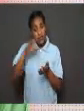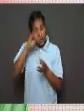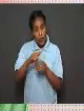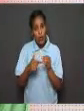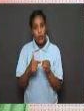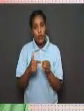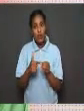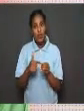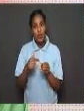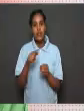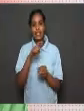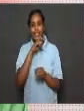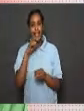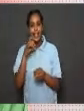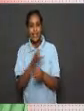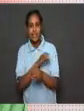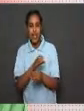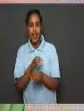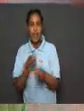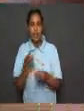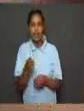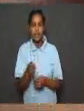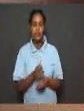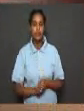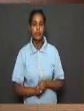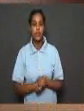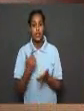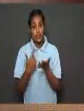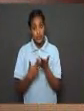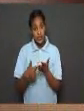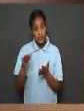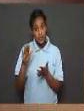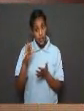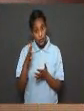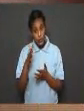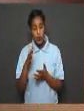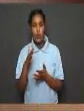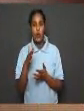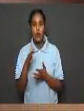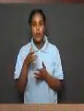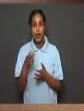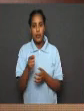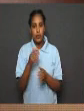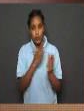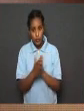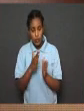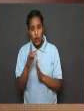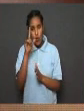about dry cell batteries. This type of battery produces